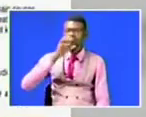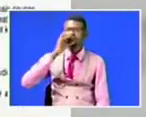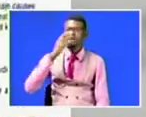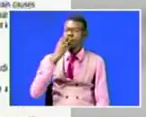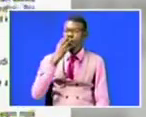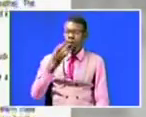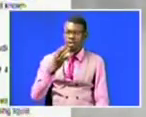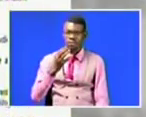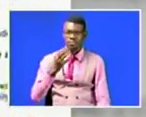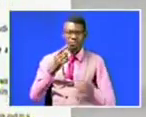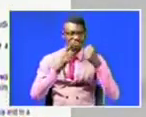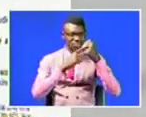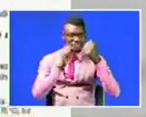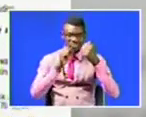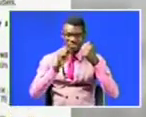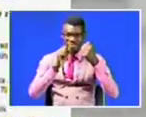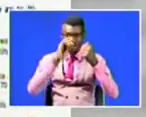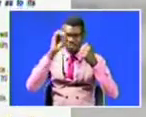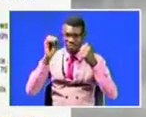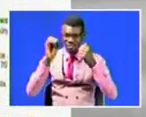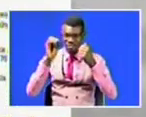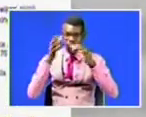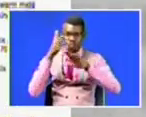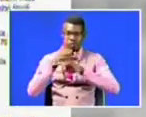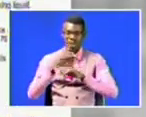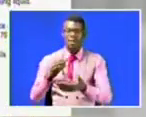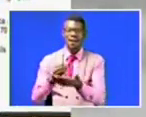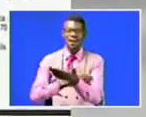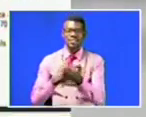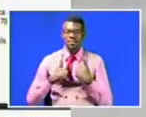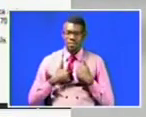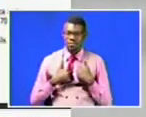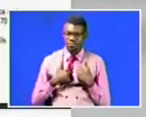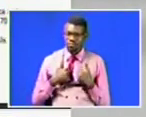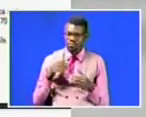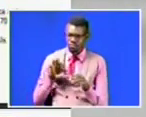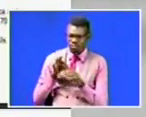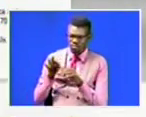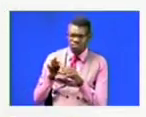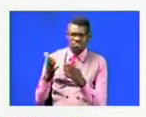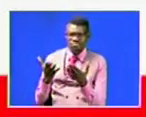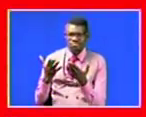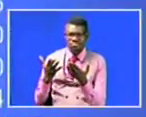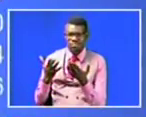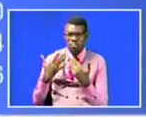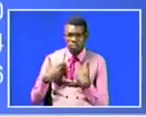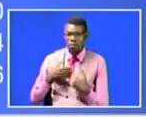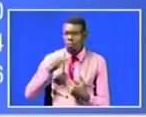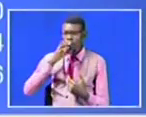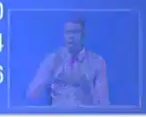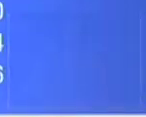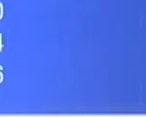degrees Celsius probably causes cancer. So how worried should tea lovers really be?